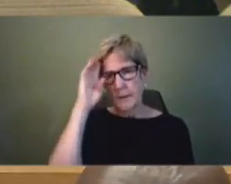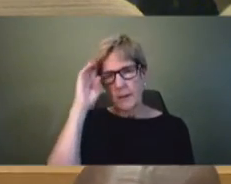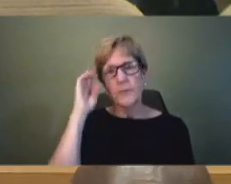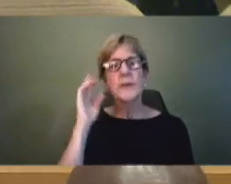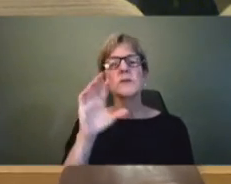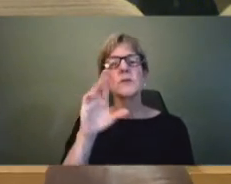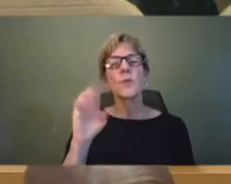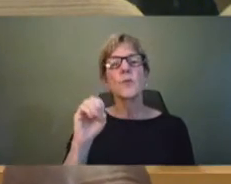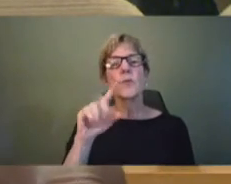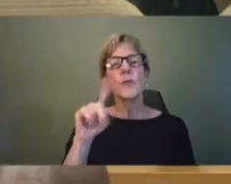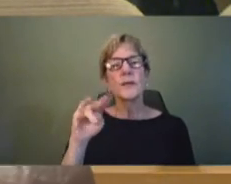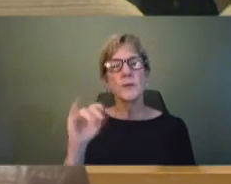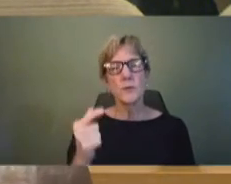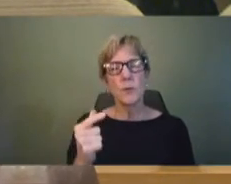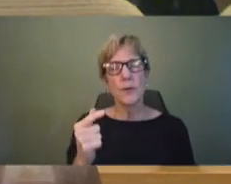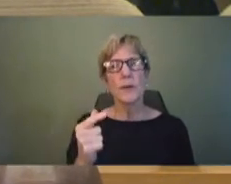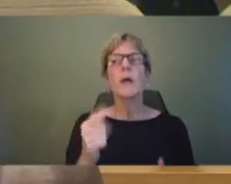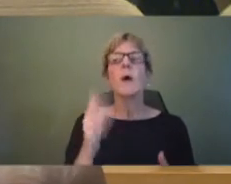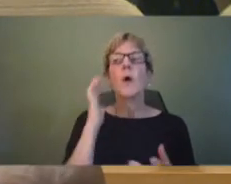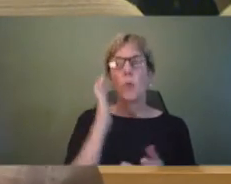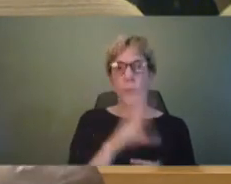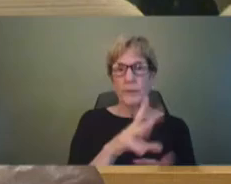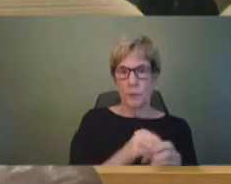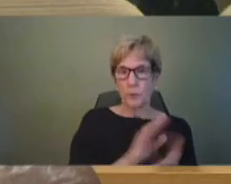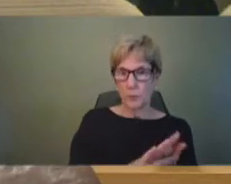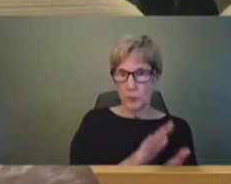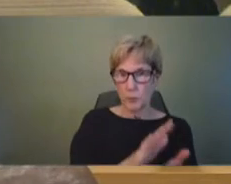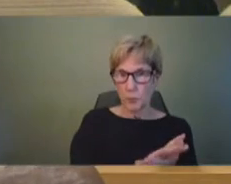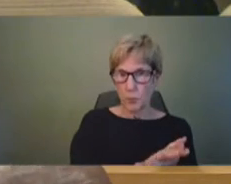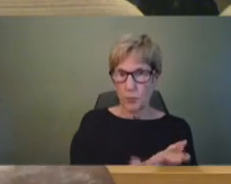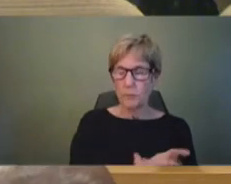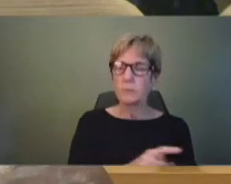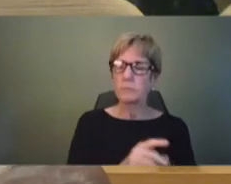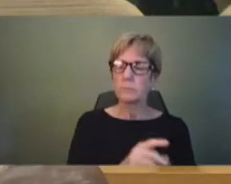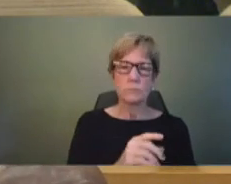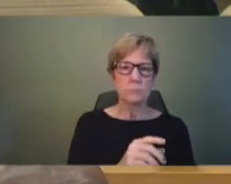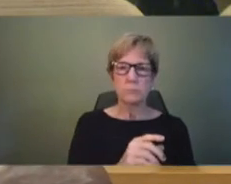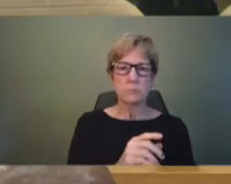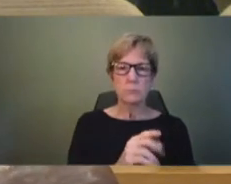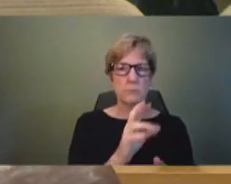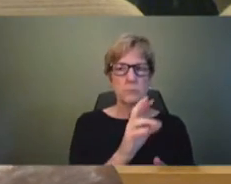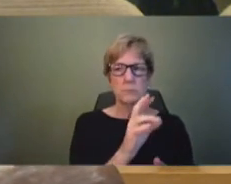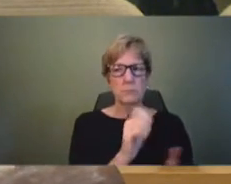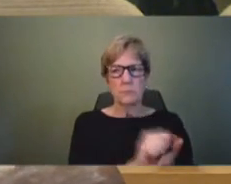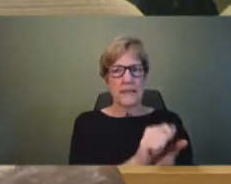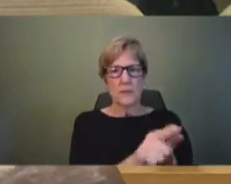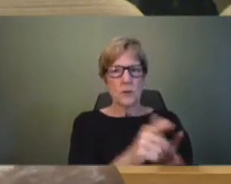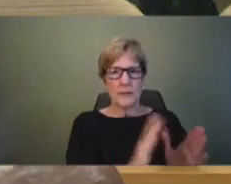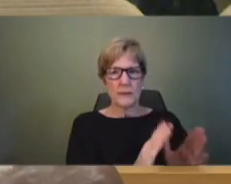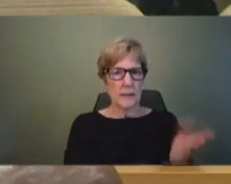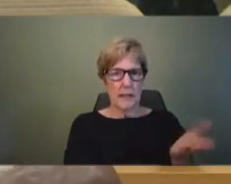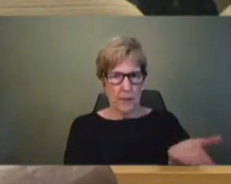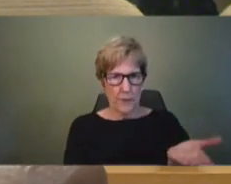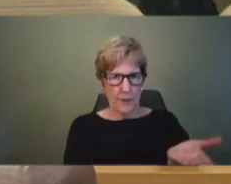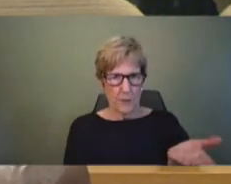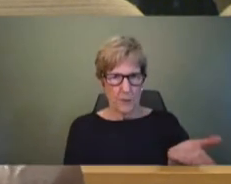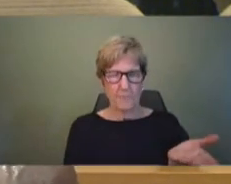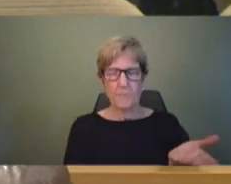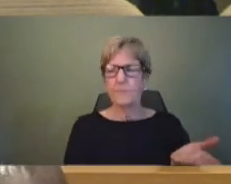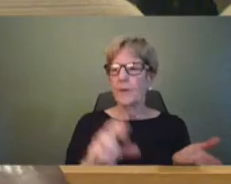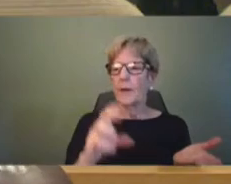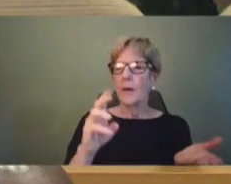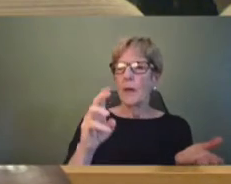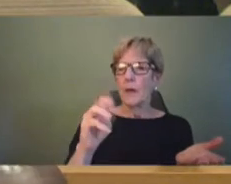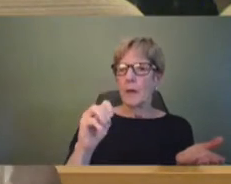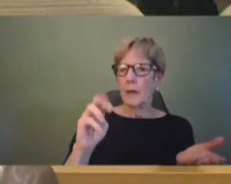um will accommodate a school essentially an Institutional use would be all that is allowed in that area um I'll let Mr clari if you have question